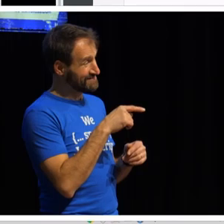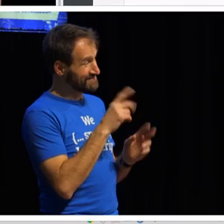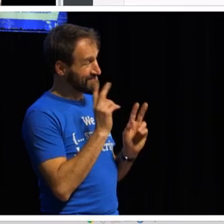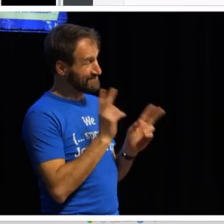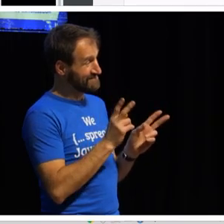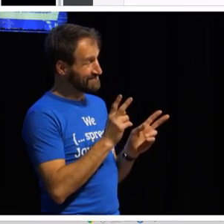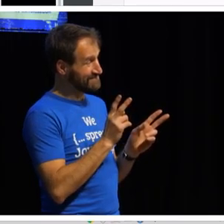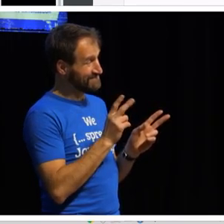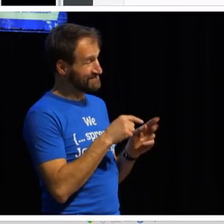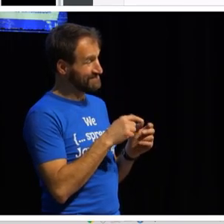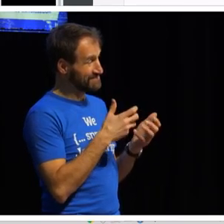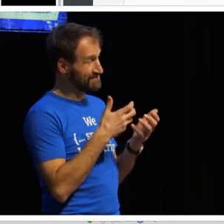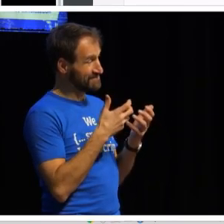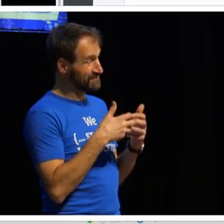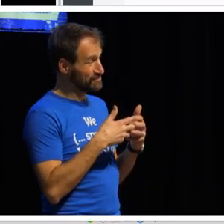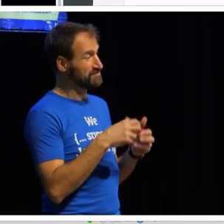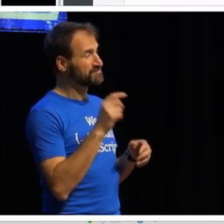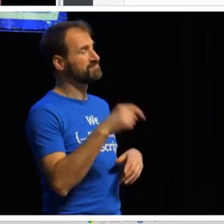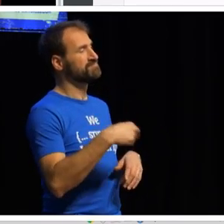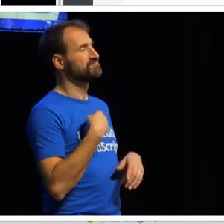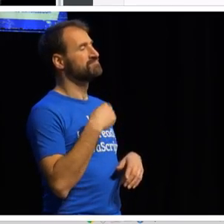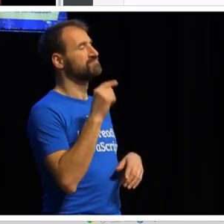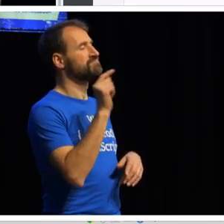and I go to a